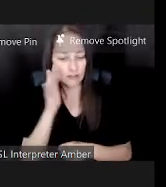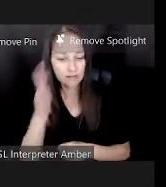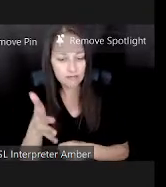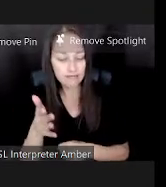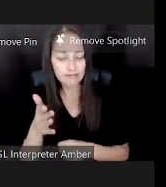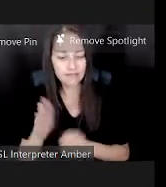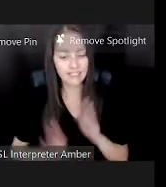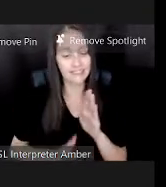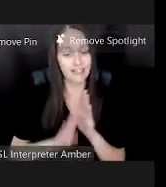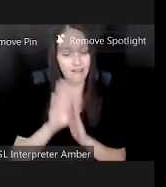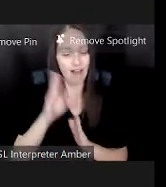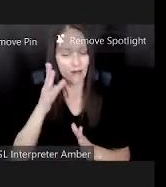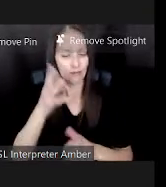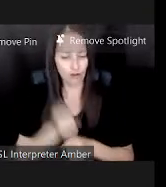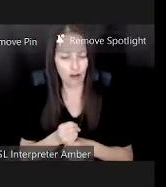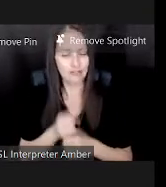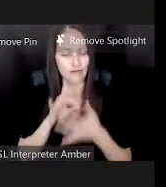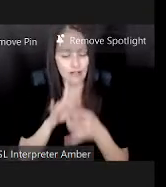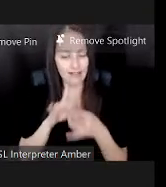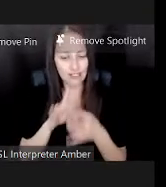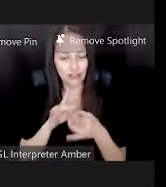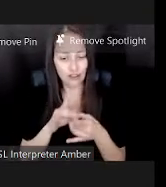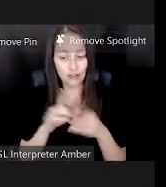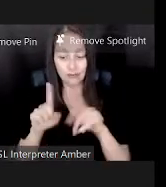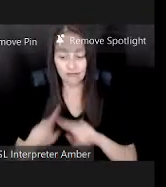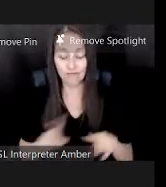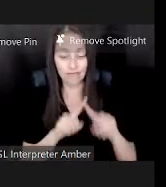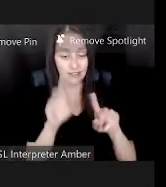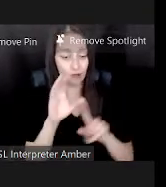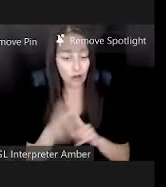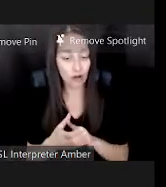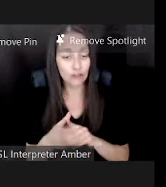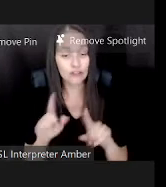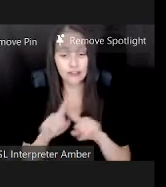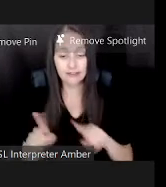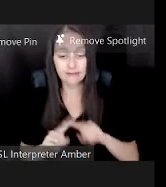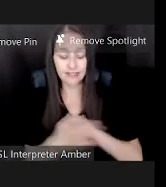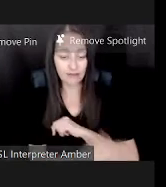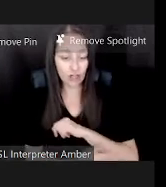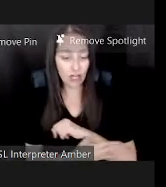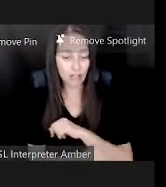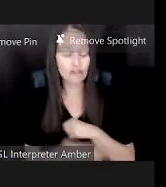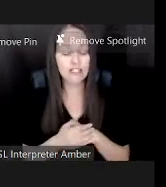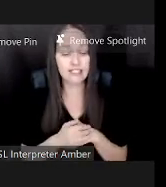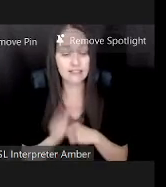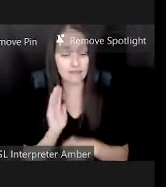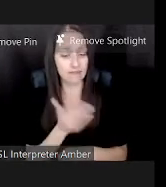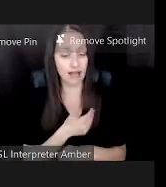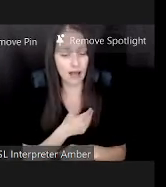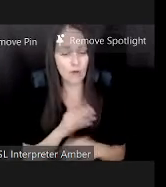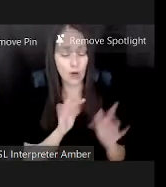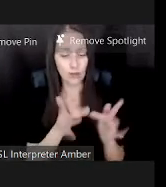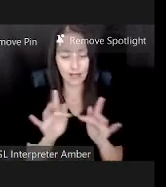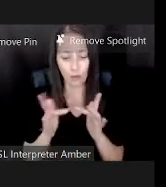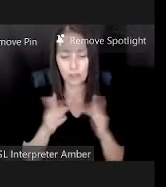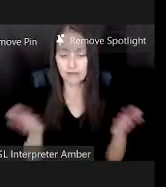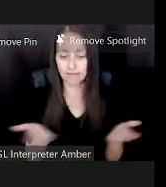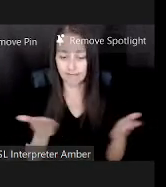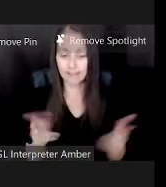relationships across cultures, globally, within our own networks inside of the United